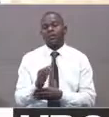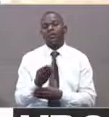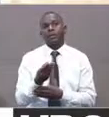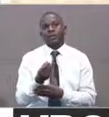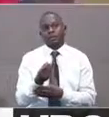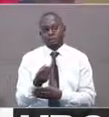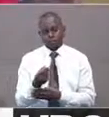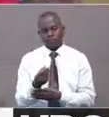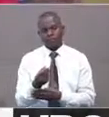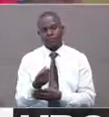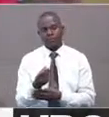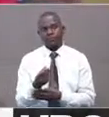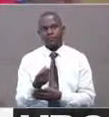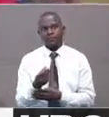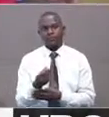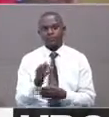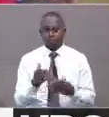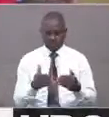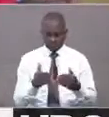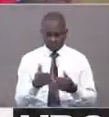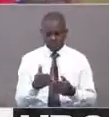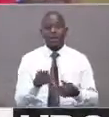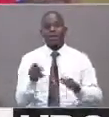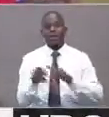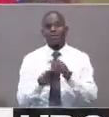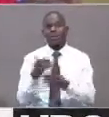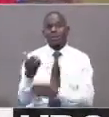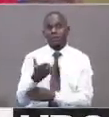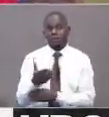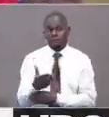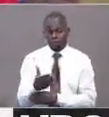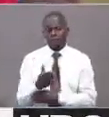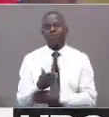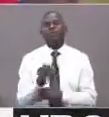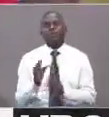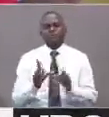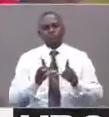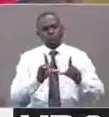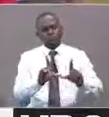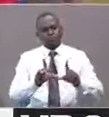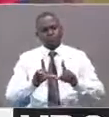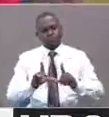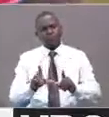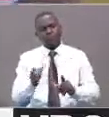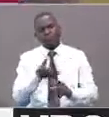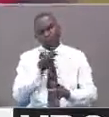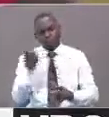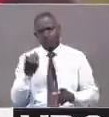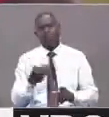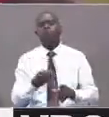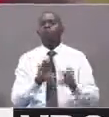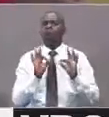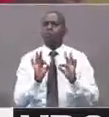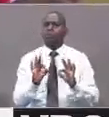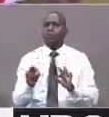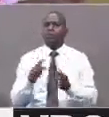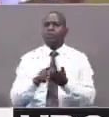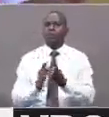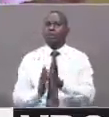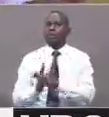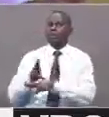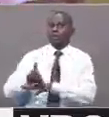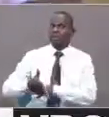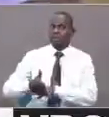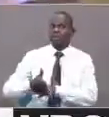needs. Later, the Prime Minister presented awards to the best performing project districts. Sironko